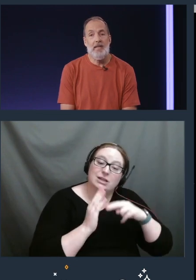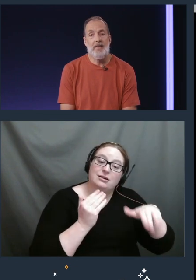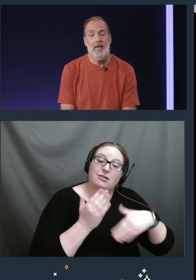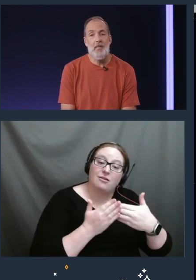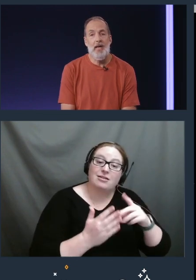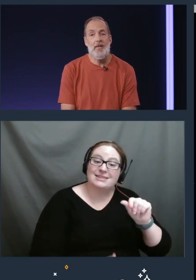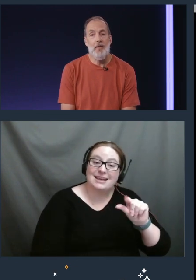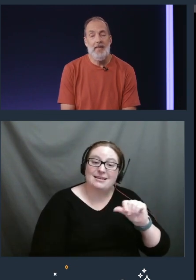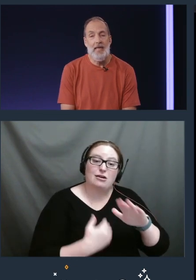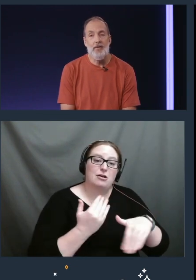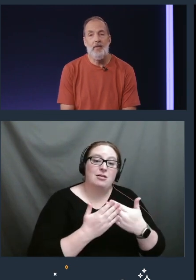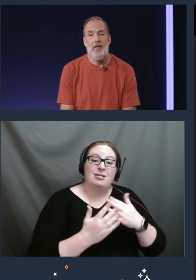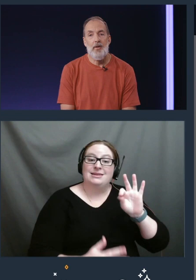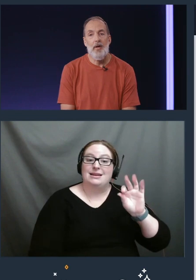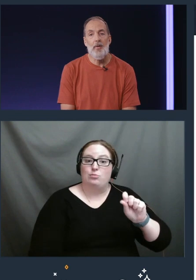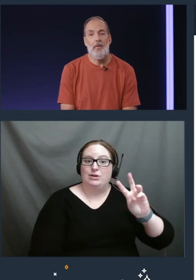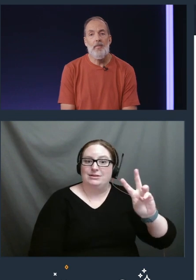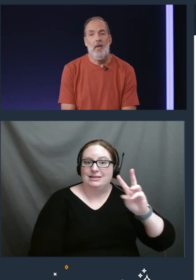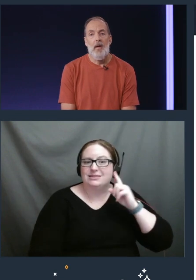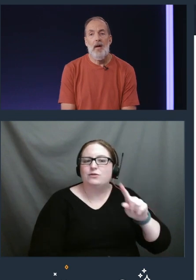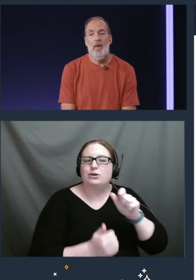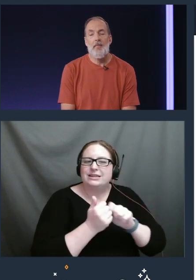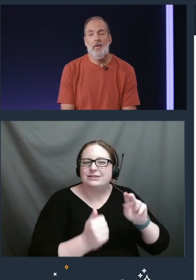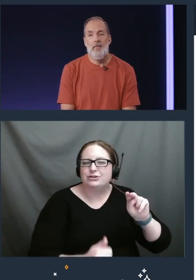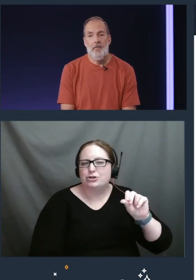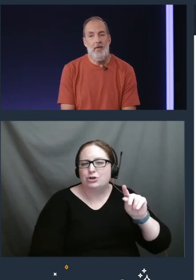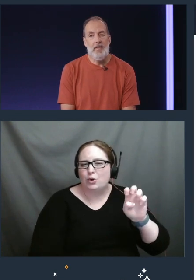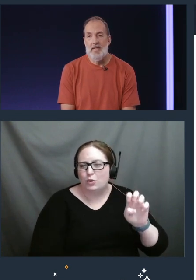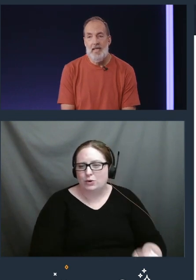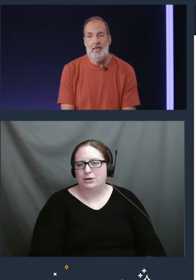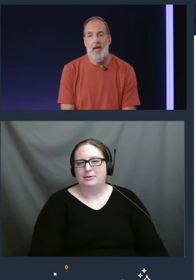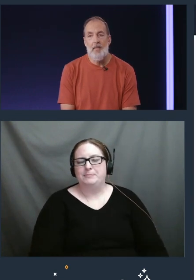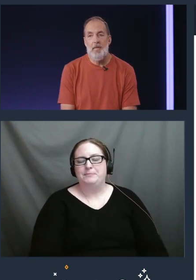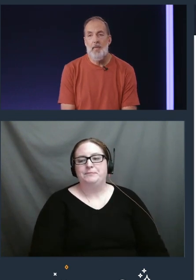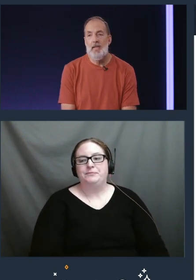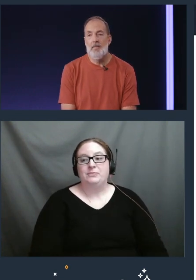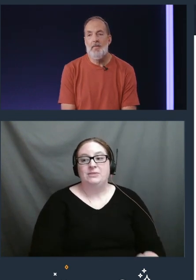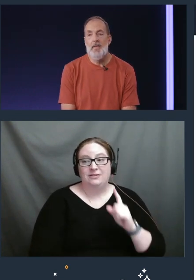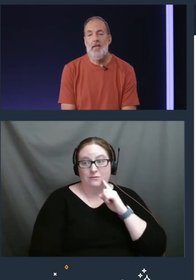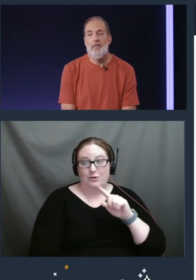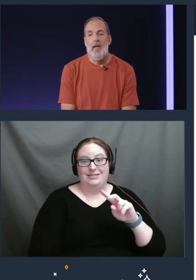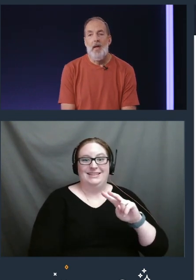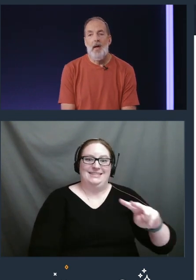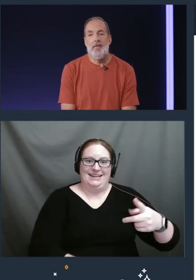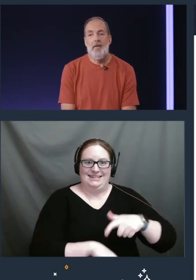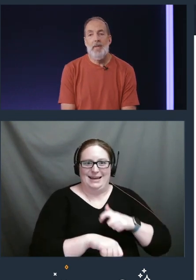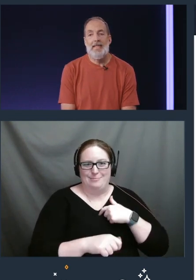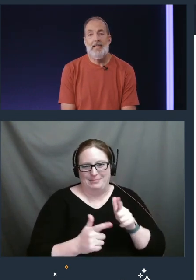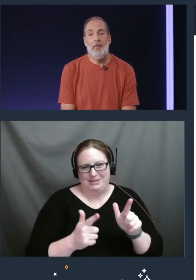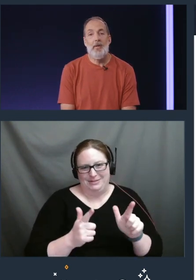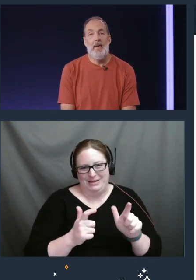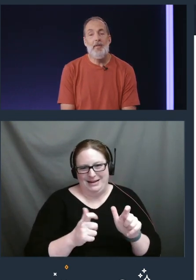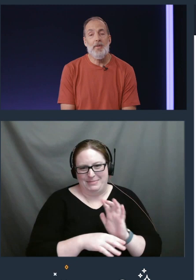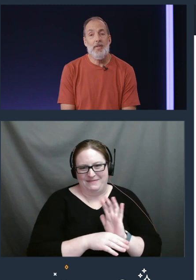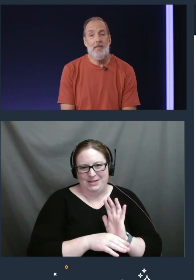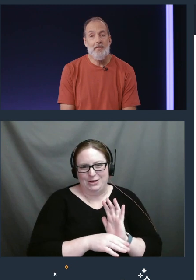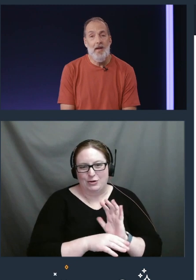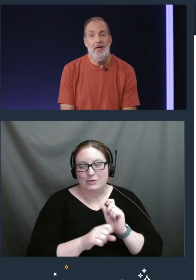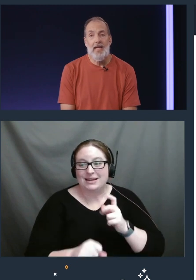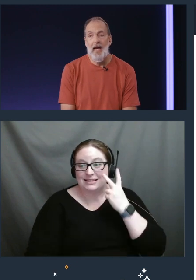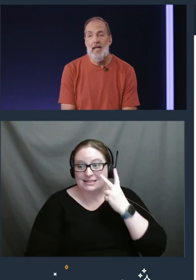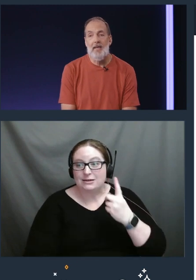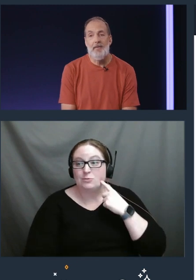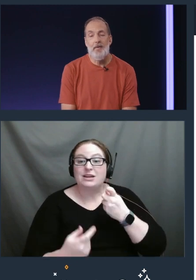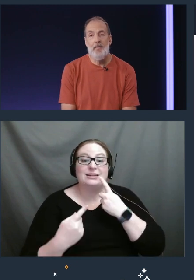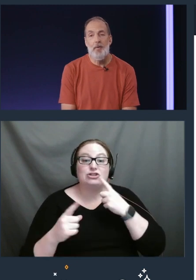9.6 terabytes from each node. For the sake of time, I'm speeding up the video so that we can see that we're able to achieve